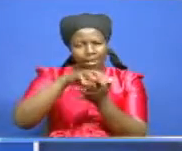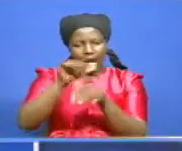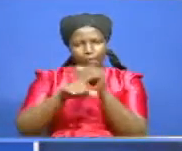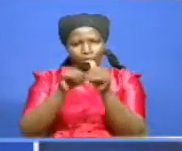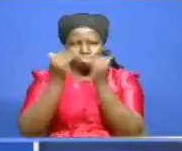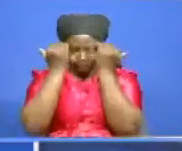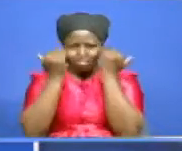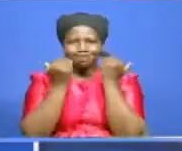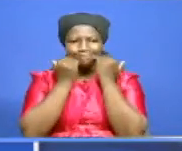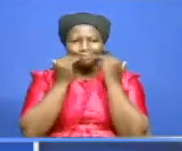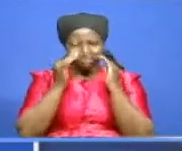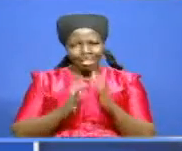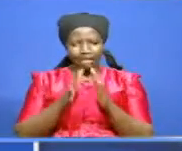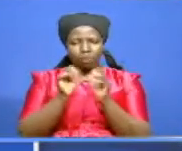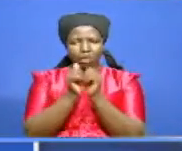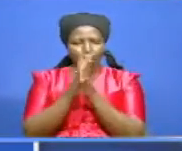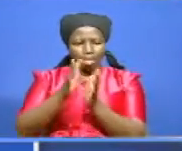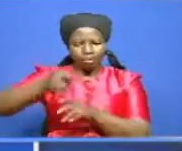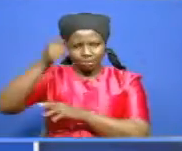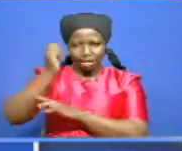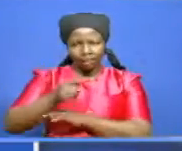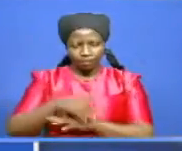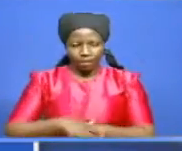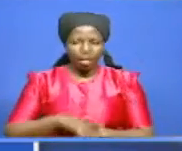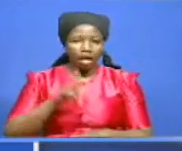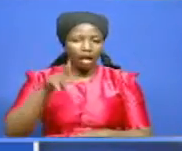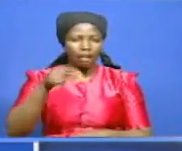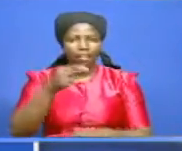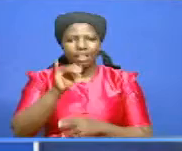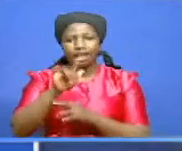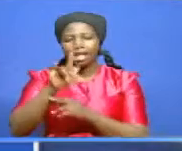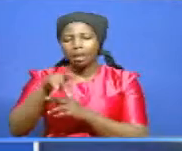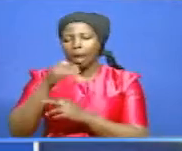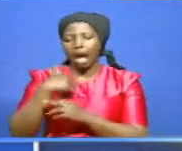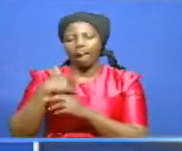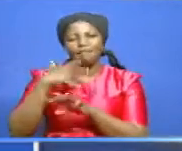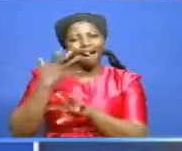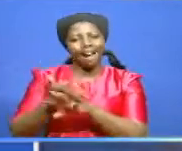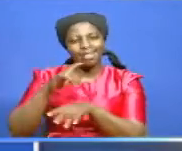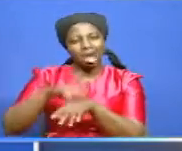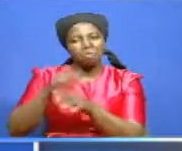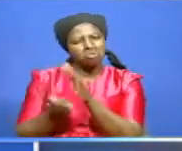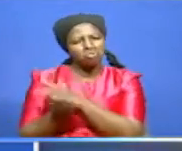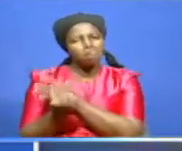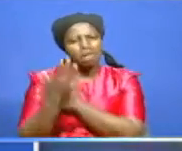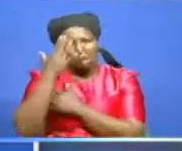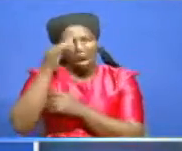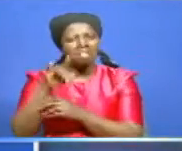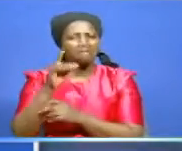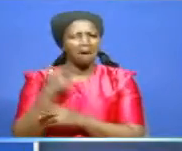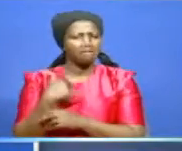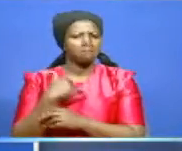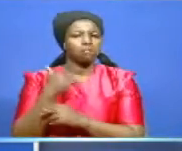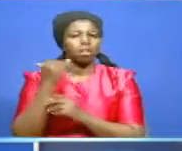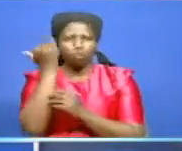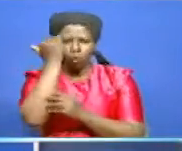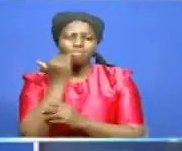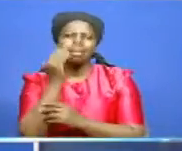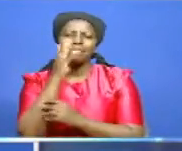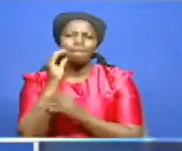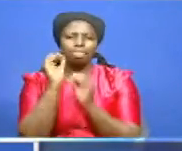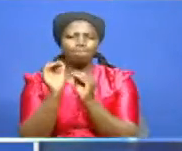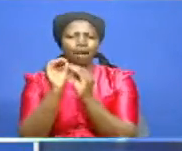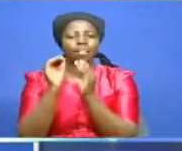reports, Philip Murgor was, however, hard pressed to explain why his lack of judicial experience would not hinder him